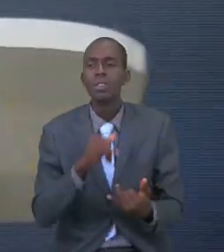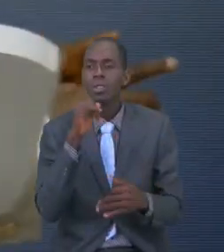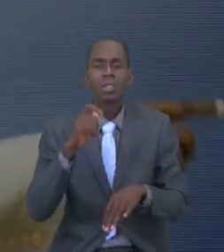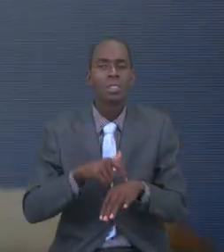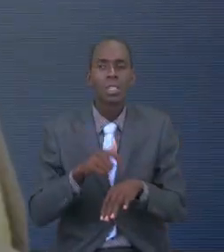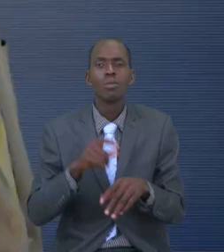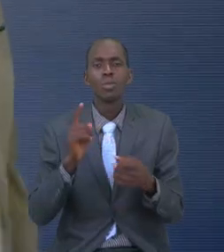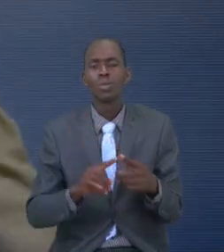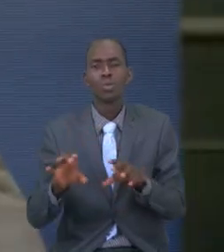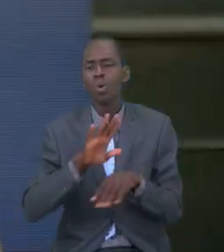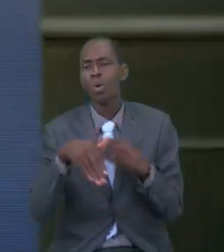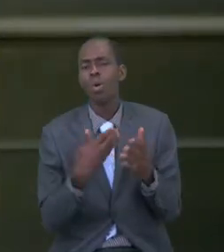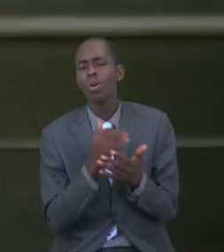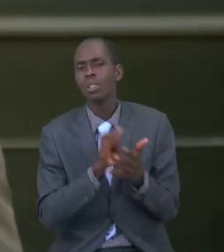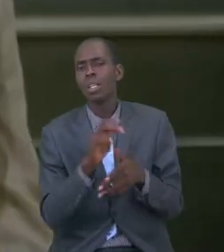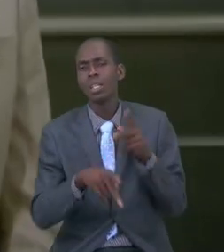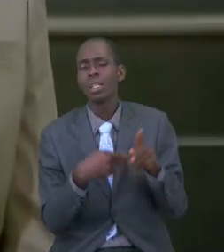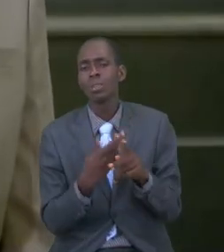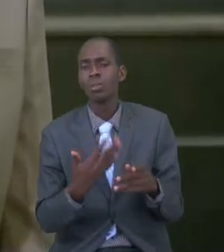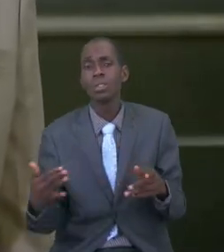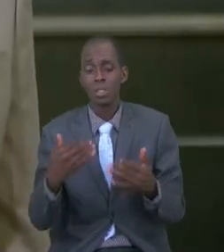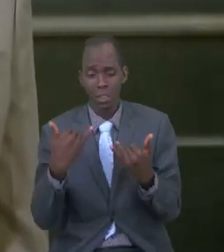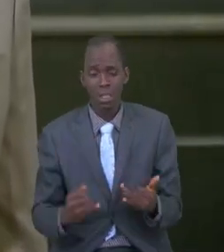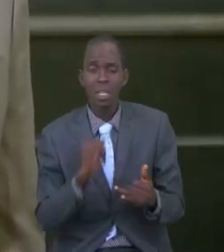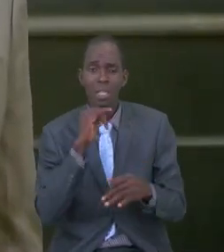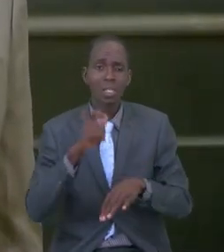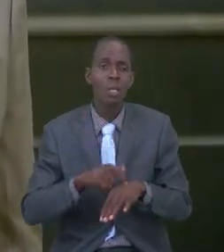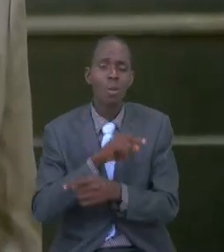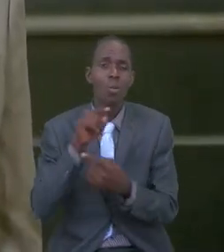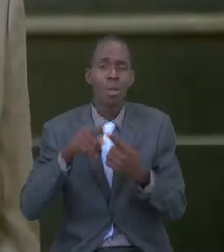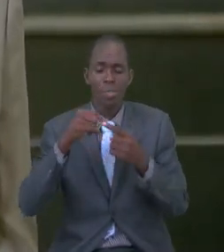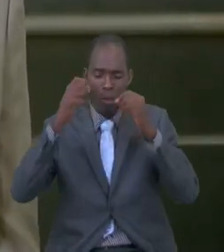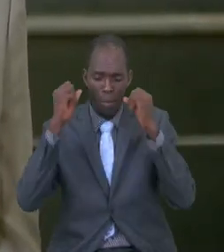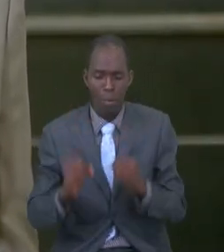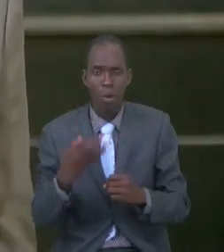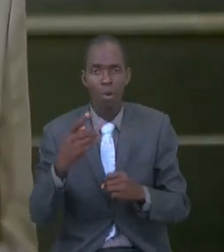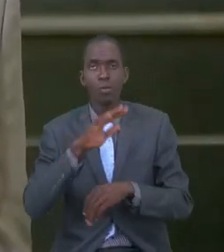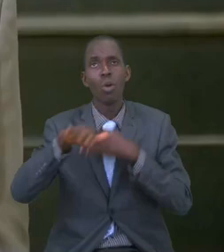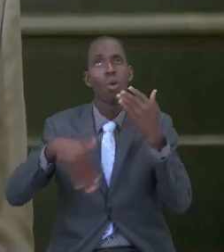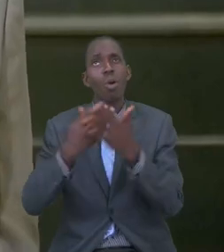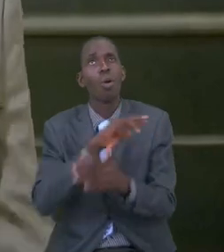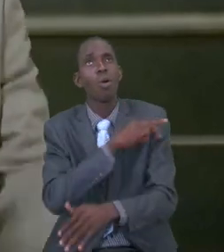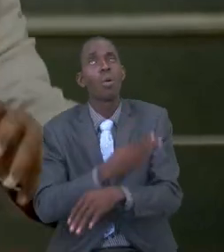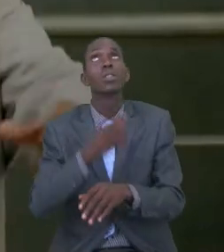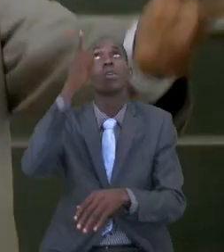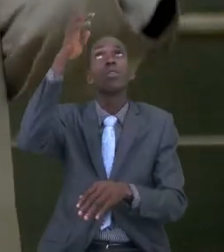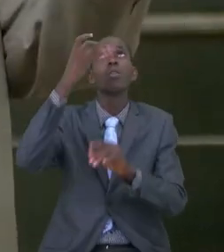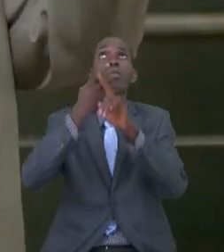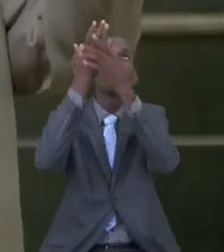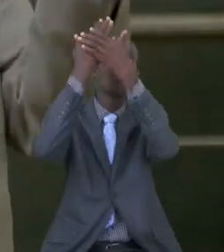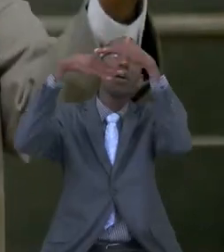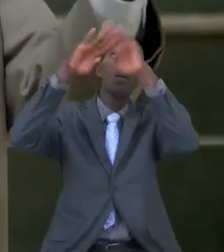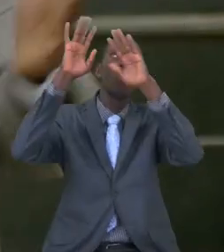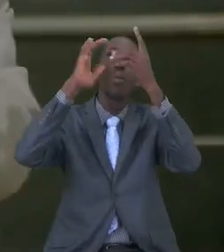those activities. This is the time when the power of the Almighty God from heaven will